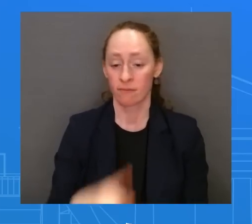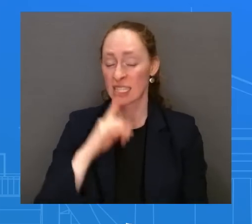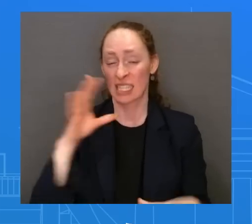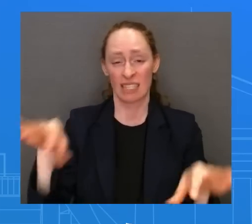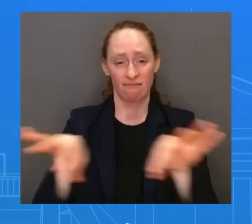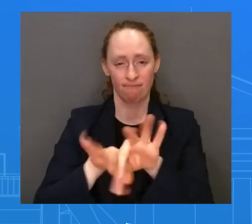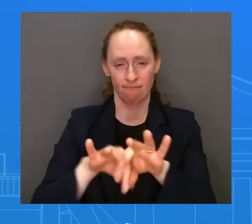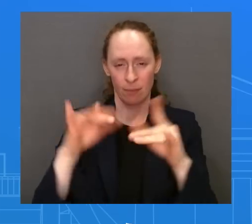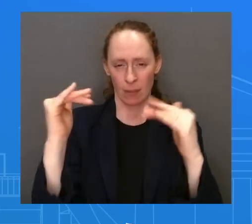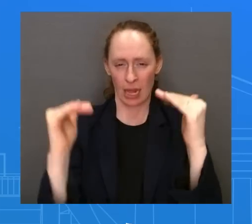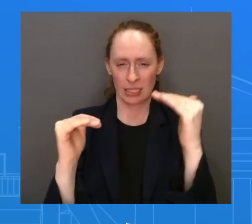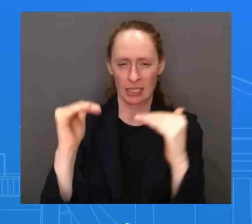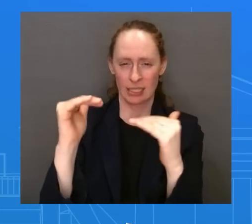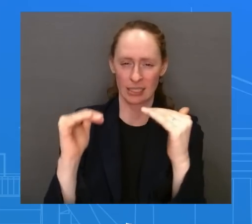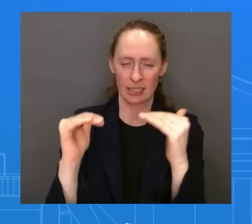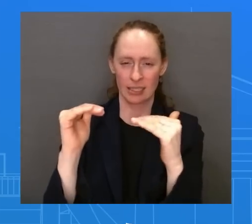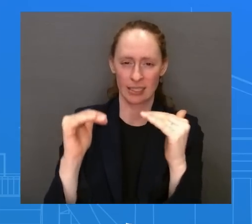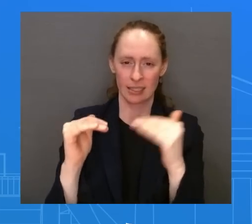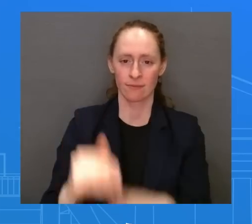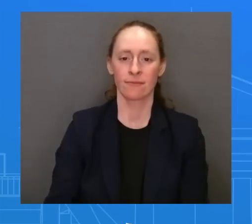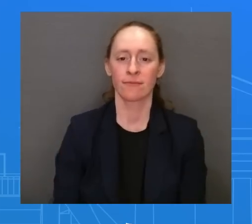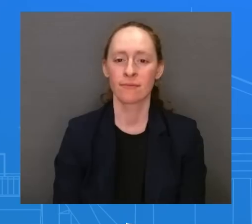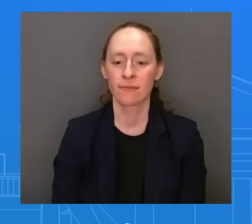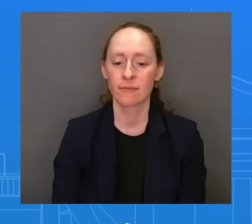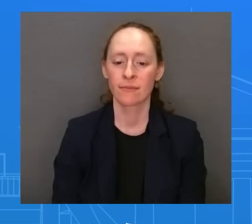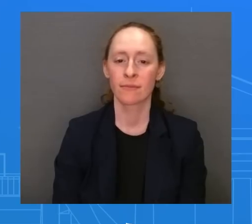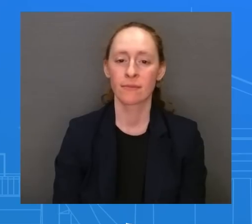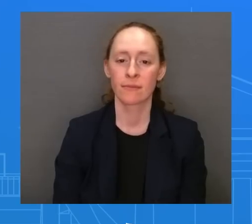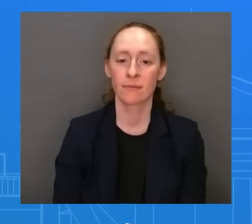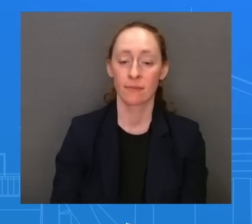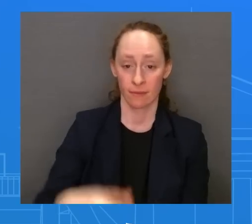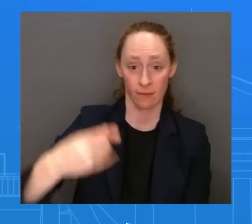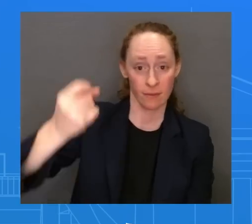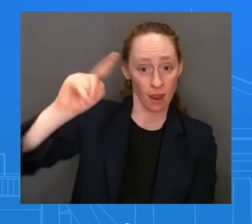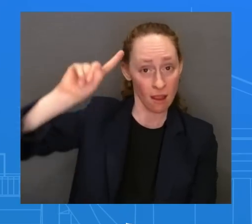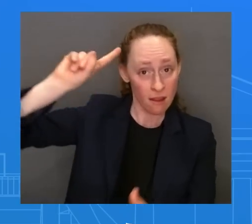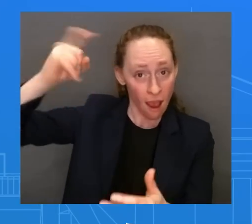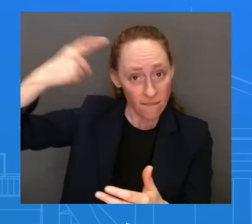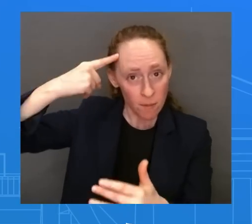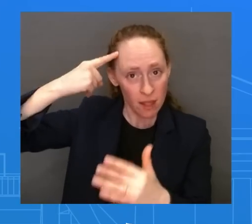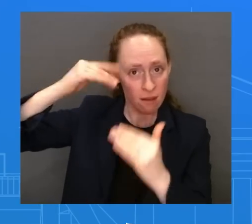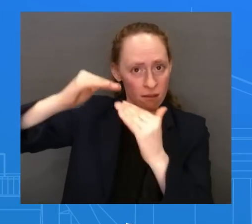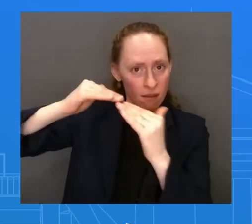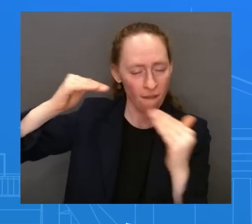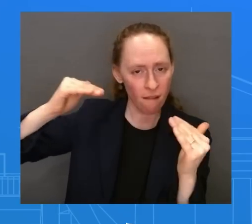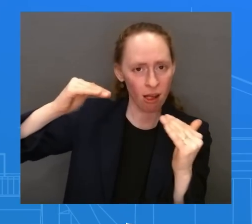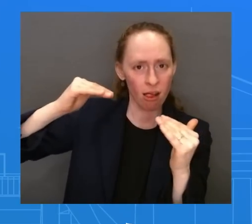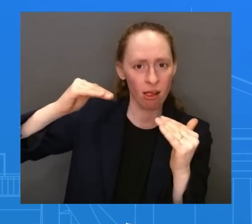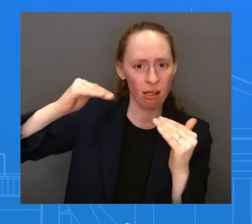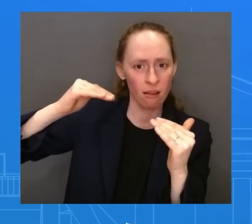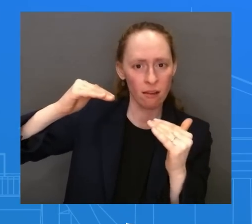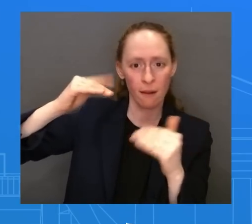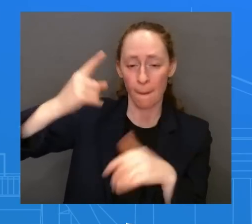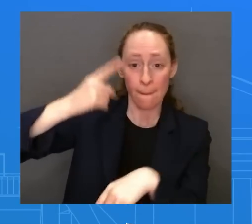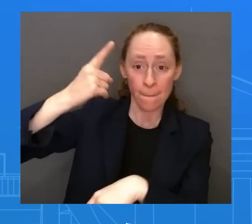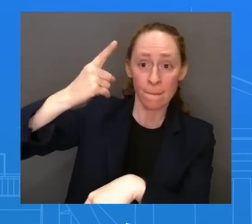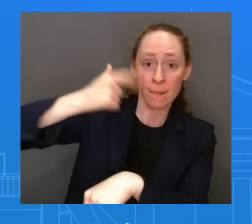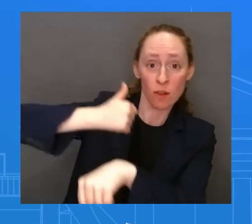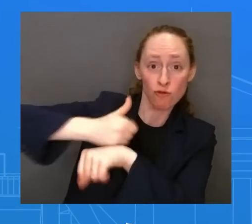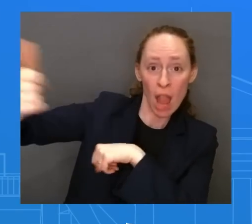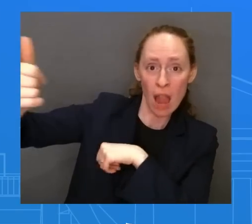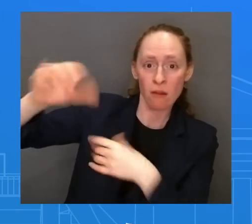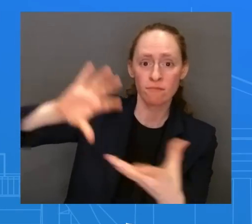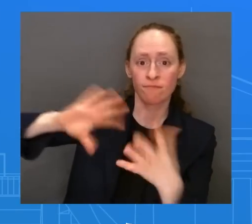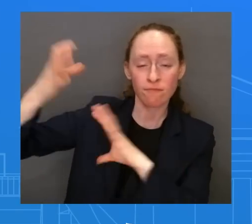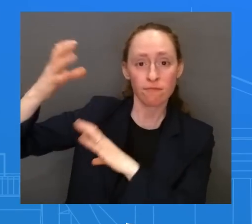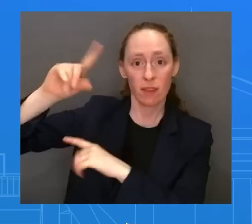when a government is under threat particularly a friendly government um and do so in a way that doesn't undermine the